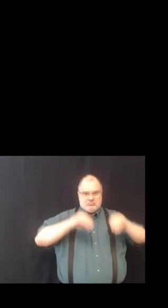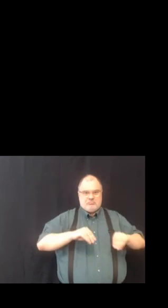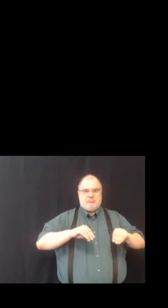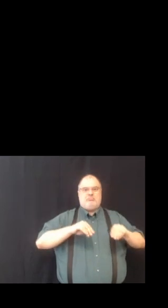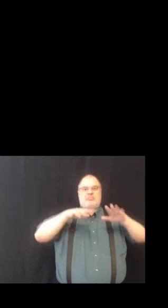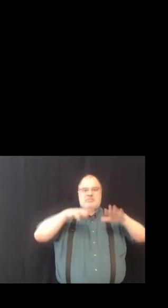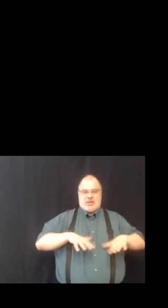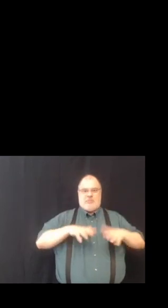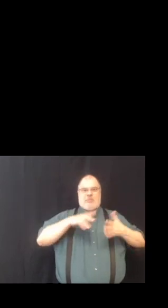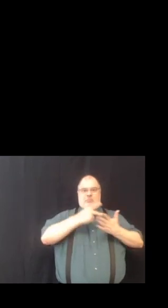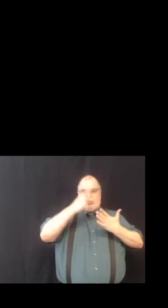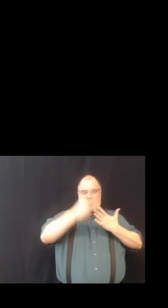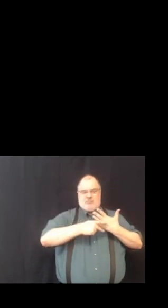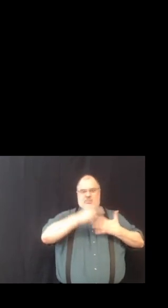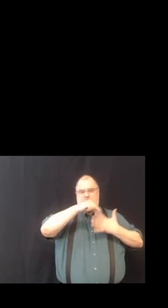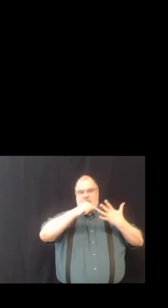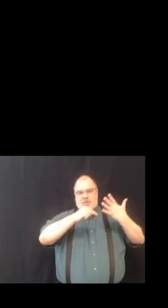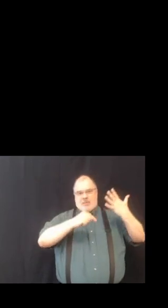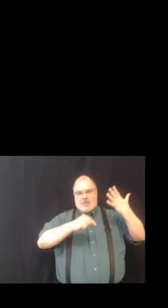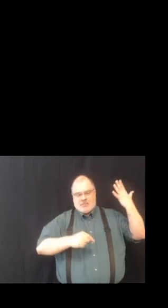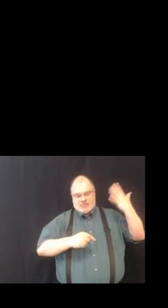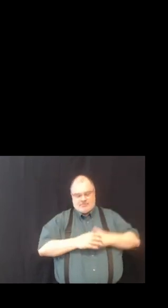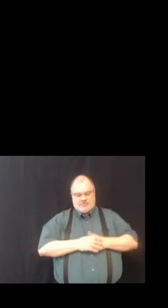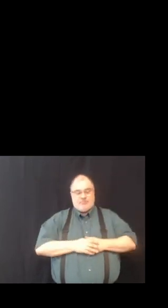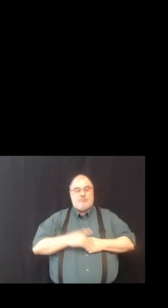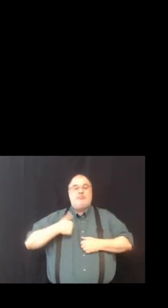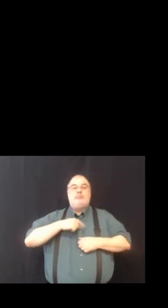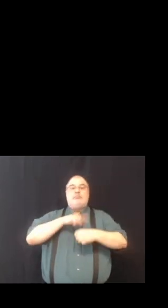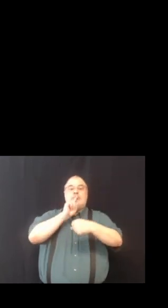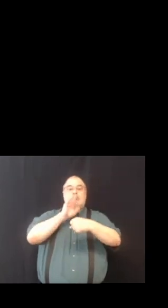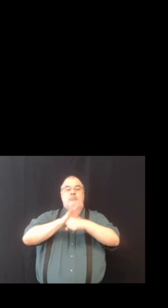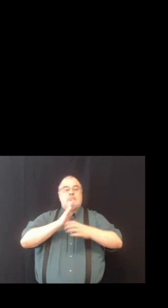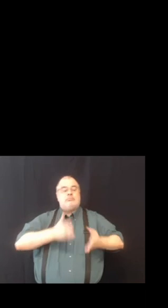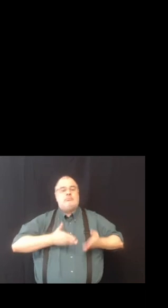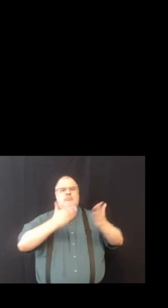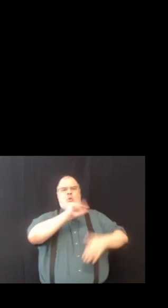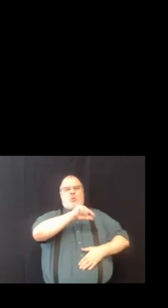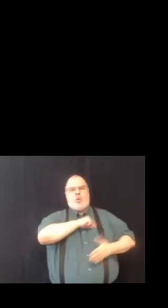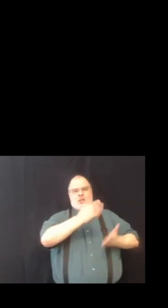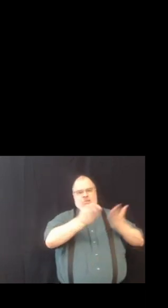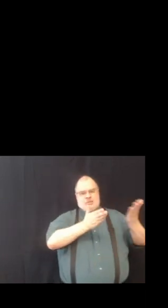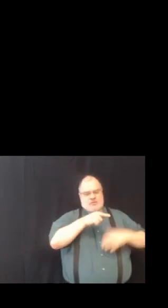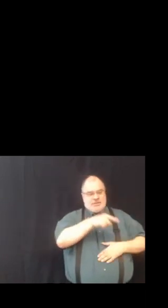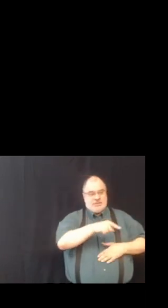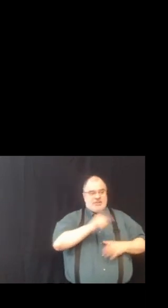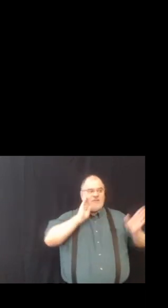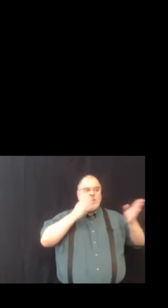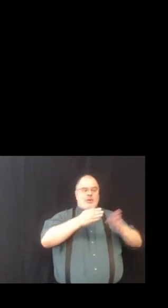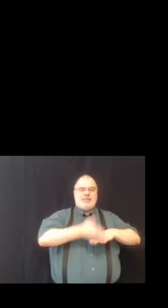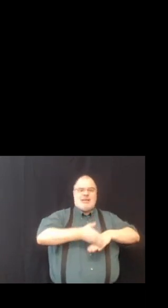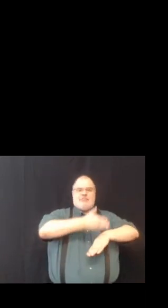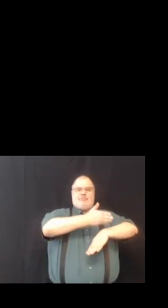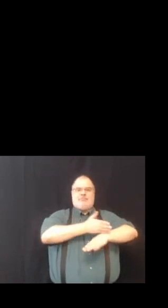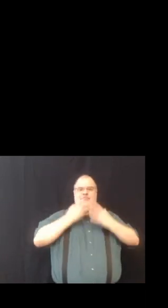education-based programs throughout South Florida. We are committed to deliver quality services that focus on added value to the communities